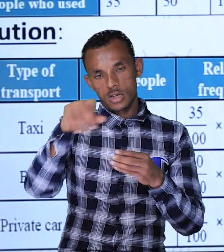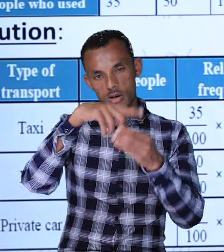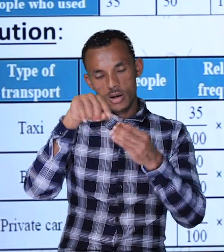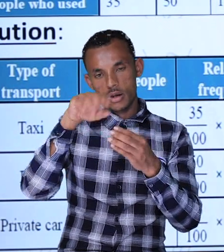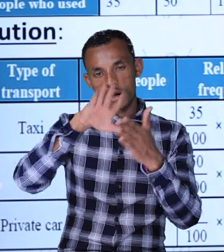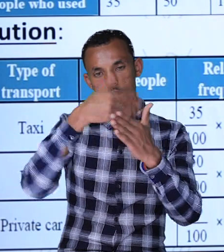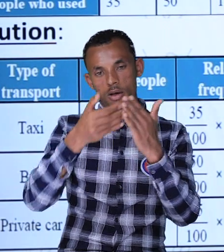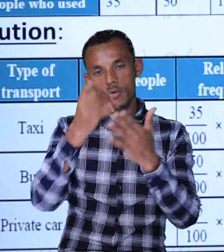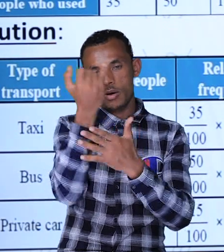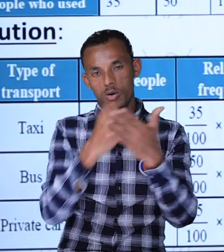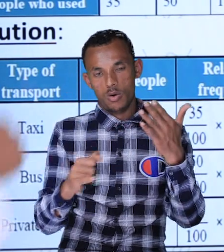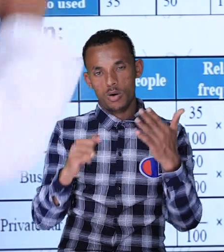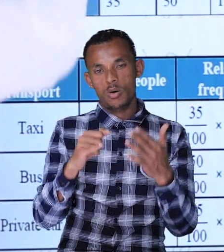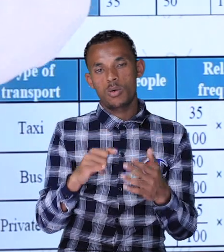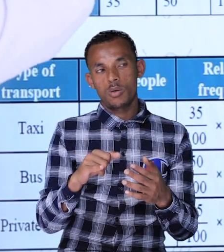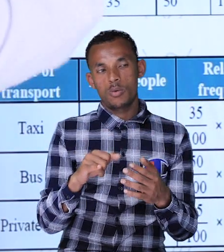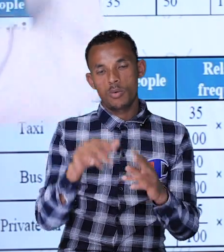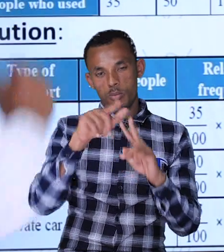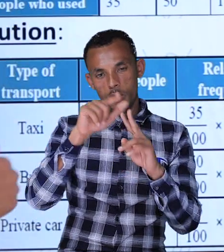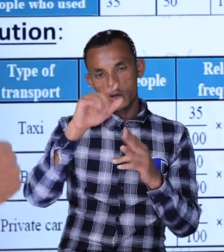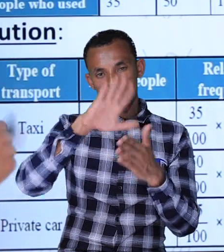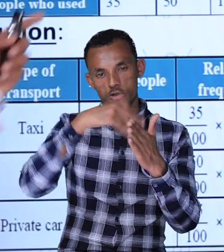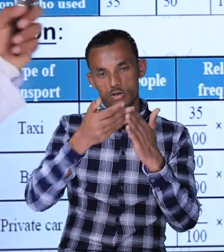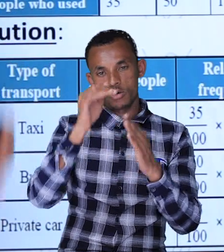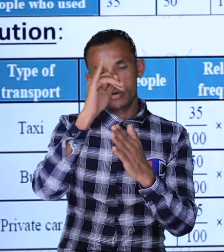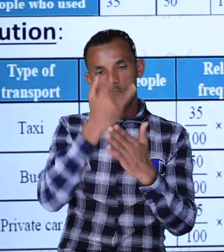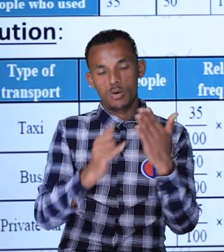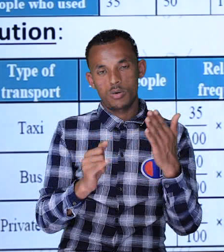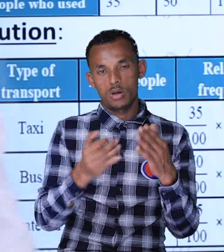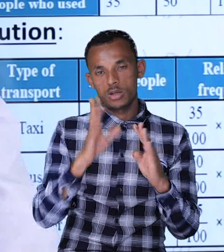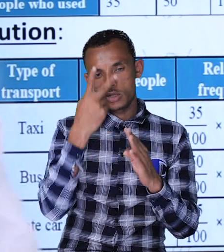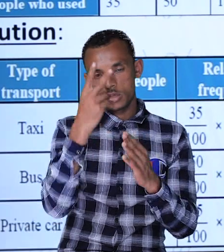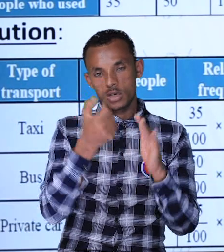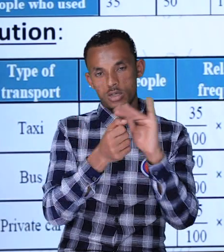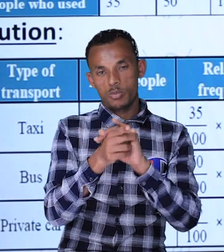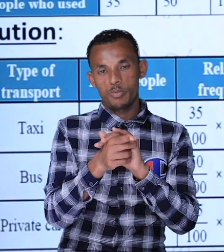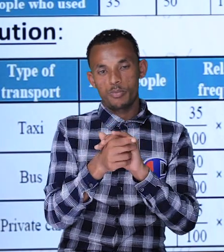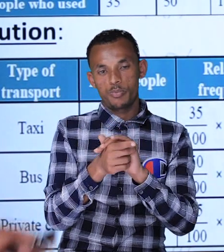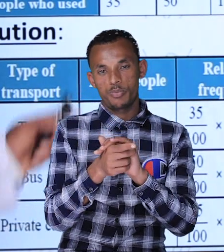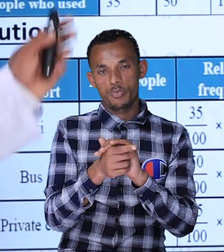or the pie chart will be drawn. So let's see example for this.